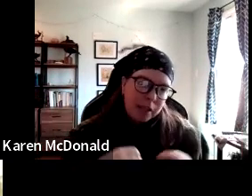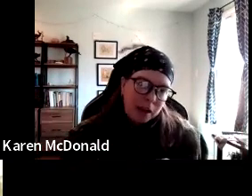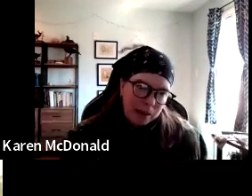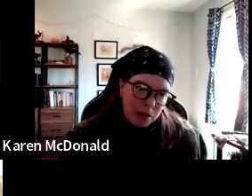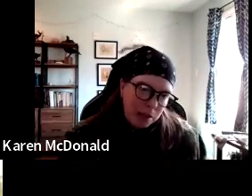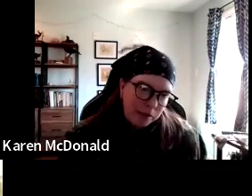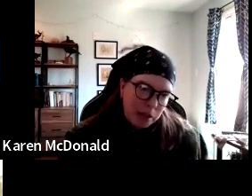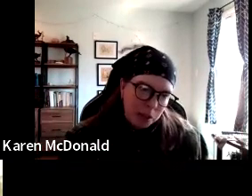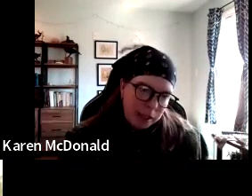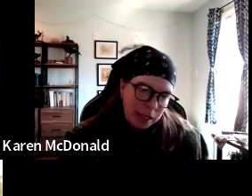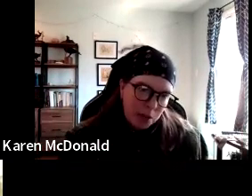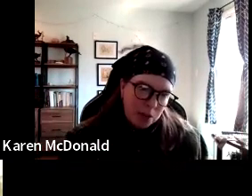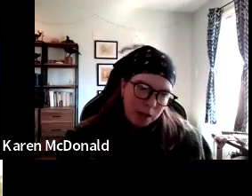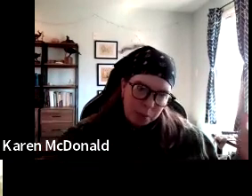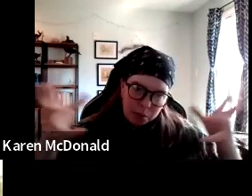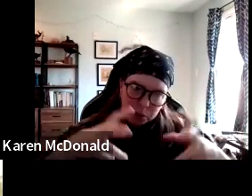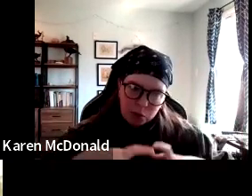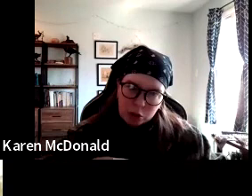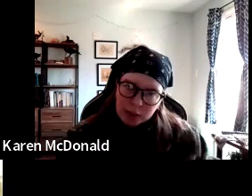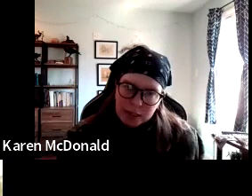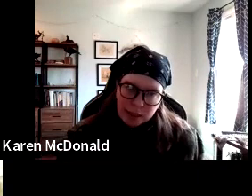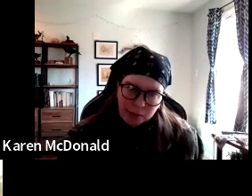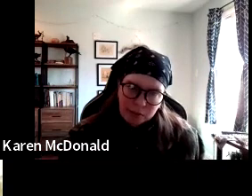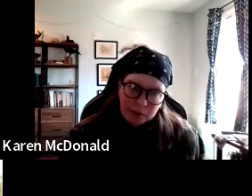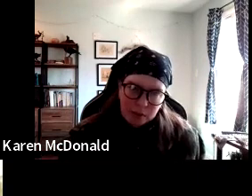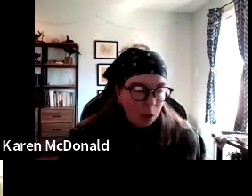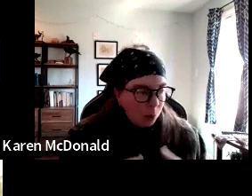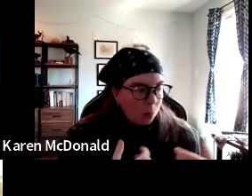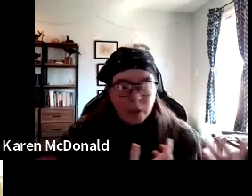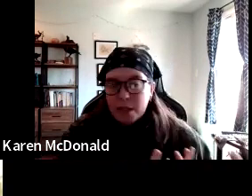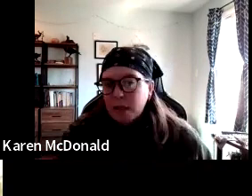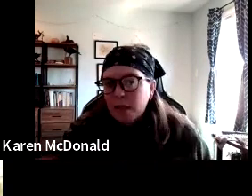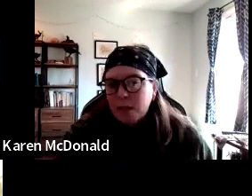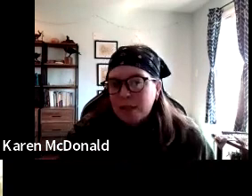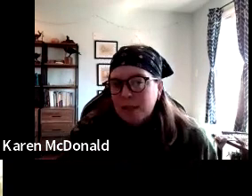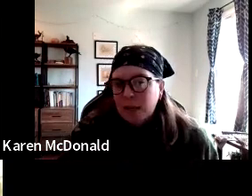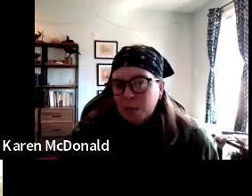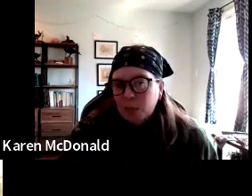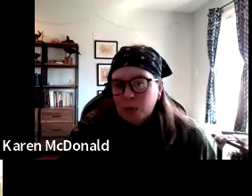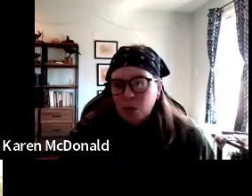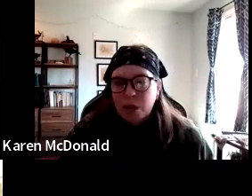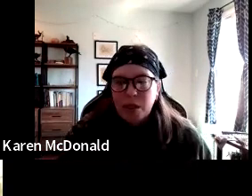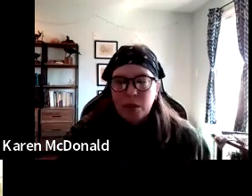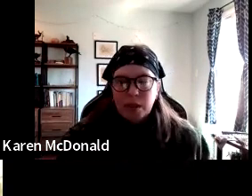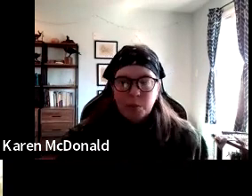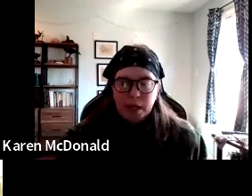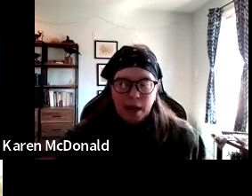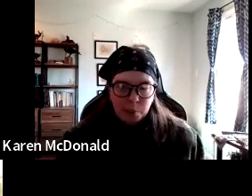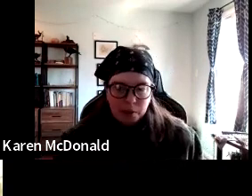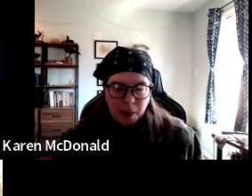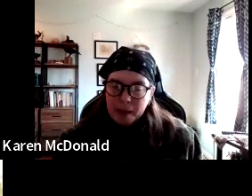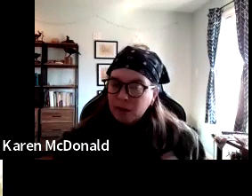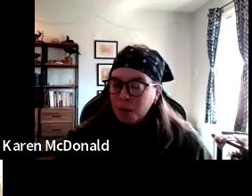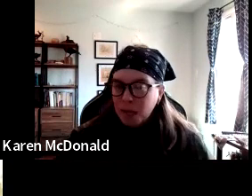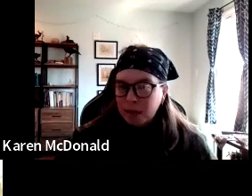all of the oxygen eventually get used up and the balloon shrink down? Would it stay just the same? What do you think might